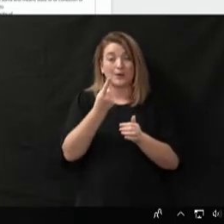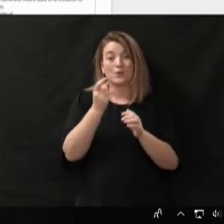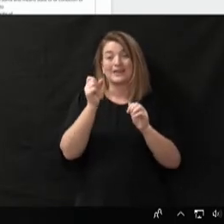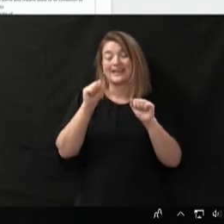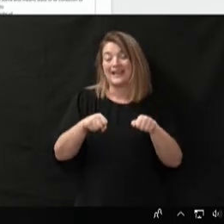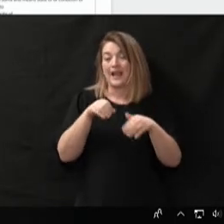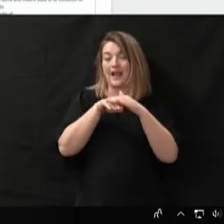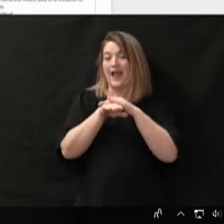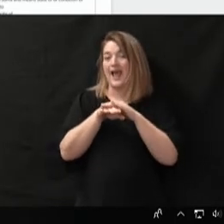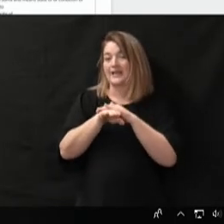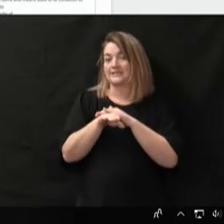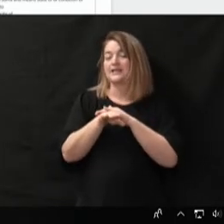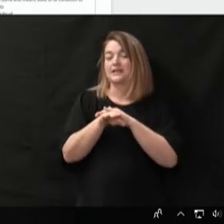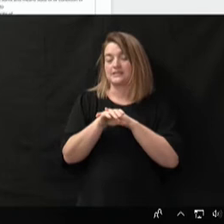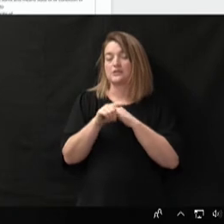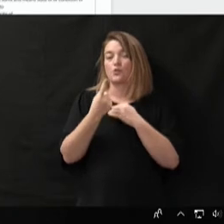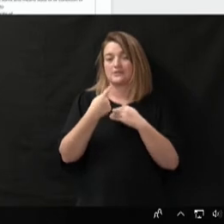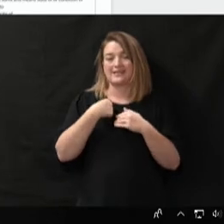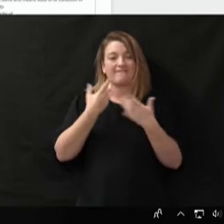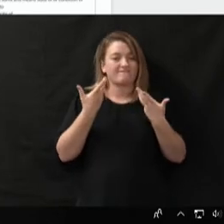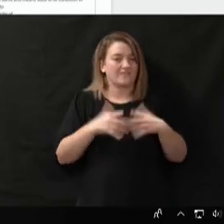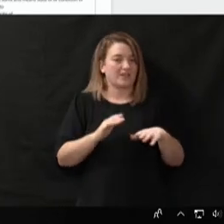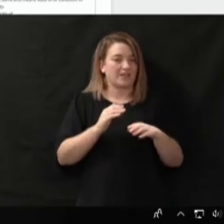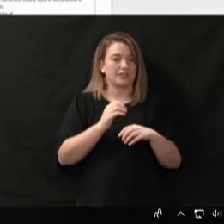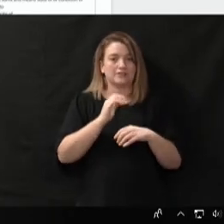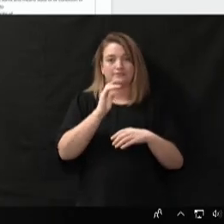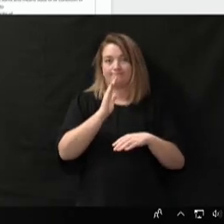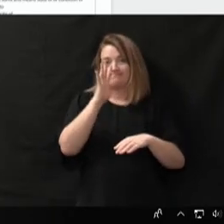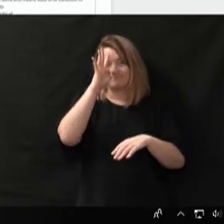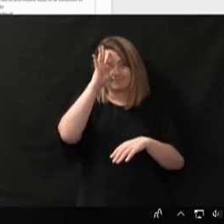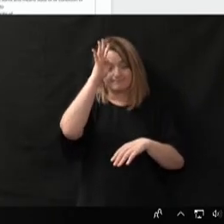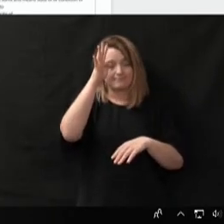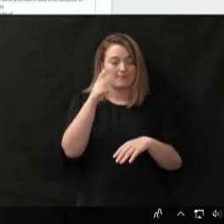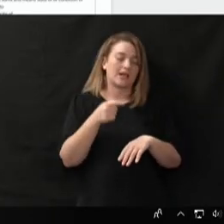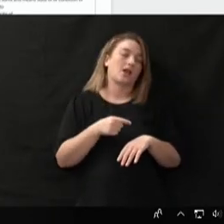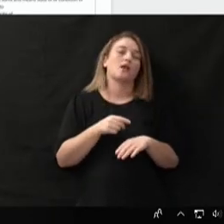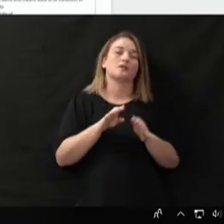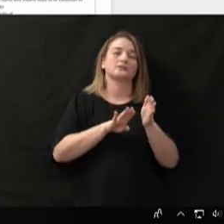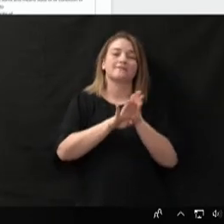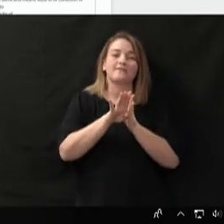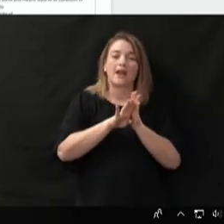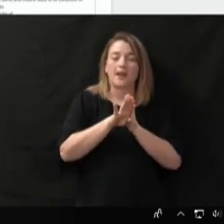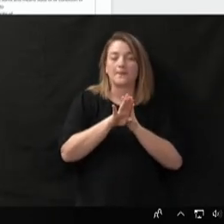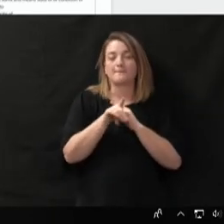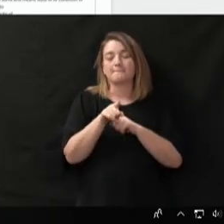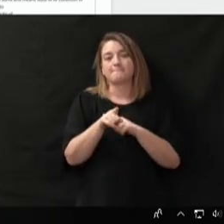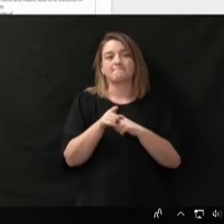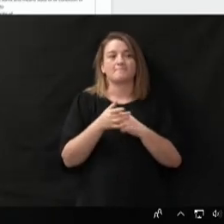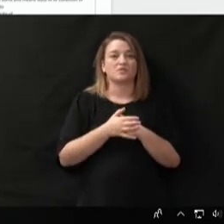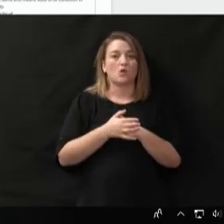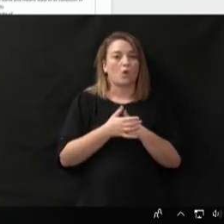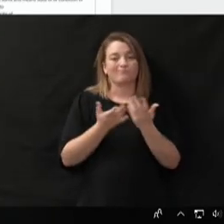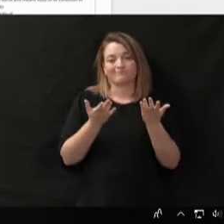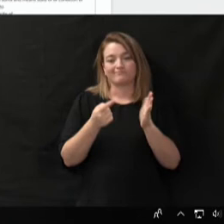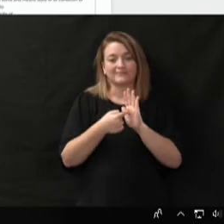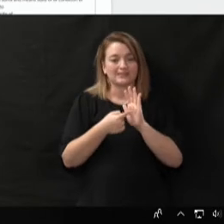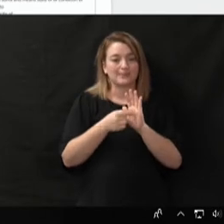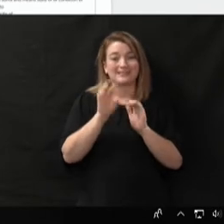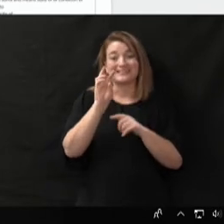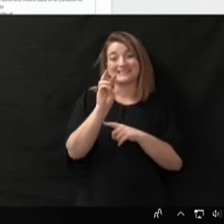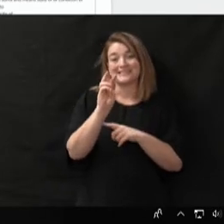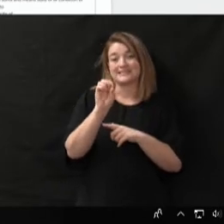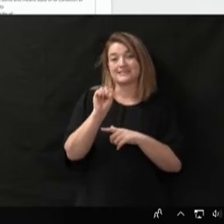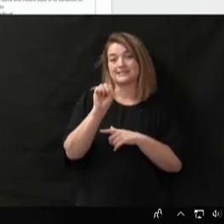ones that are public. You could just go on there and like search closed syllable, six syllable sort, and you can